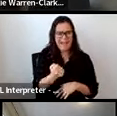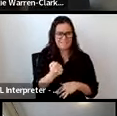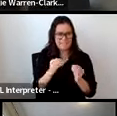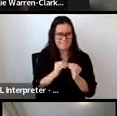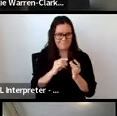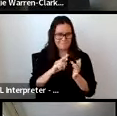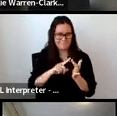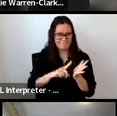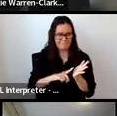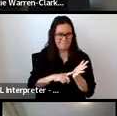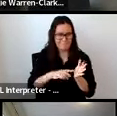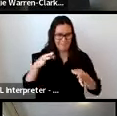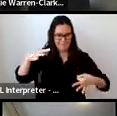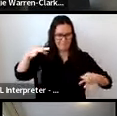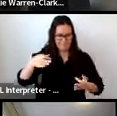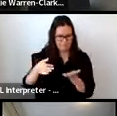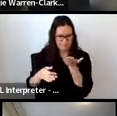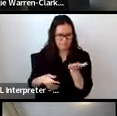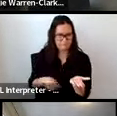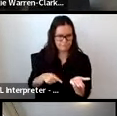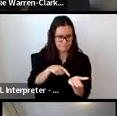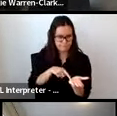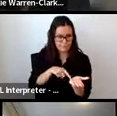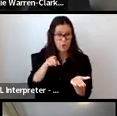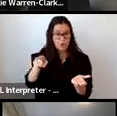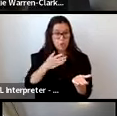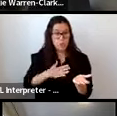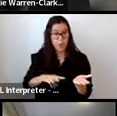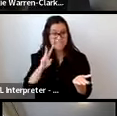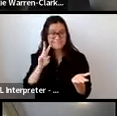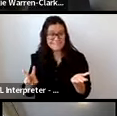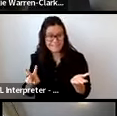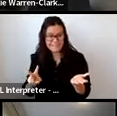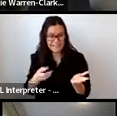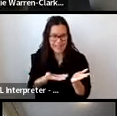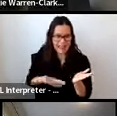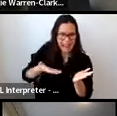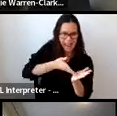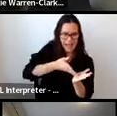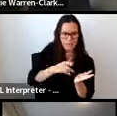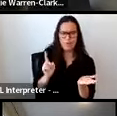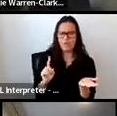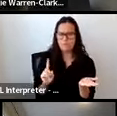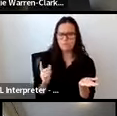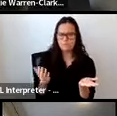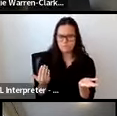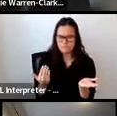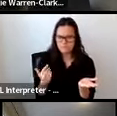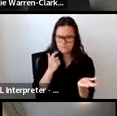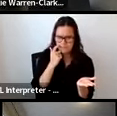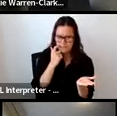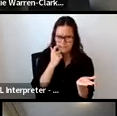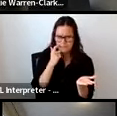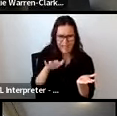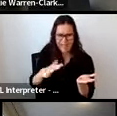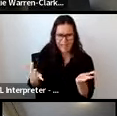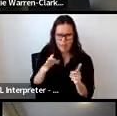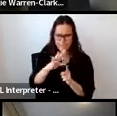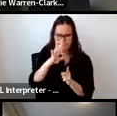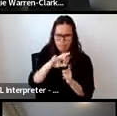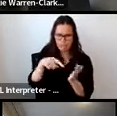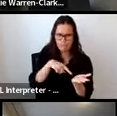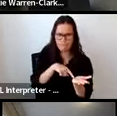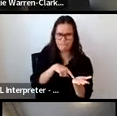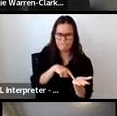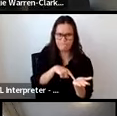what would you like to see included in it? You know, so we as a select committee can make a change that would improve it. What